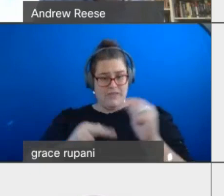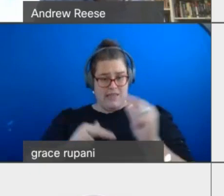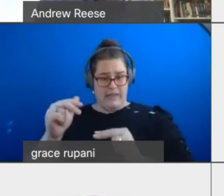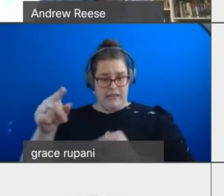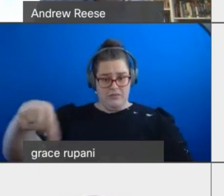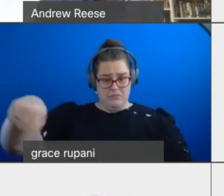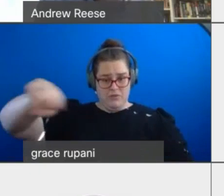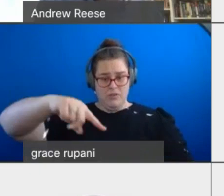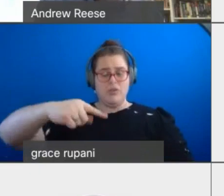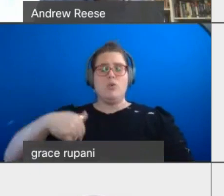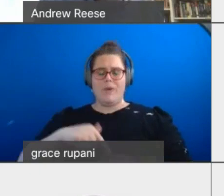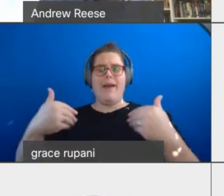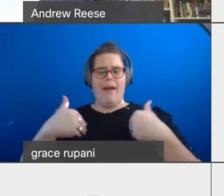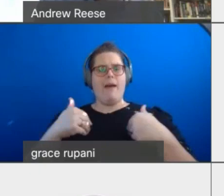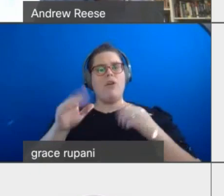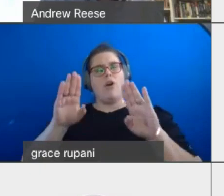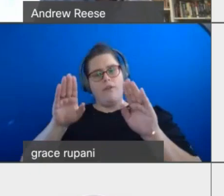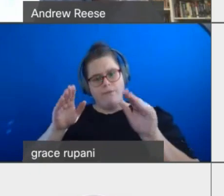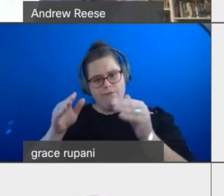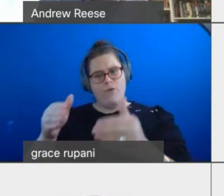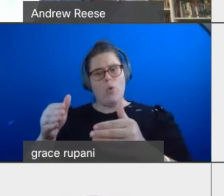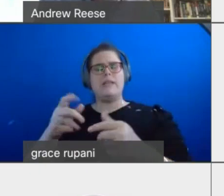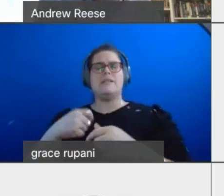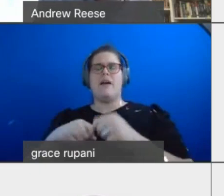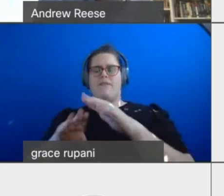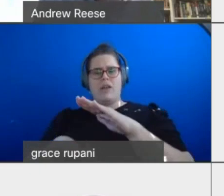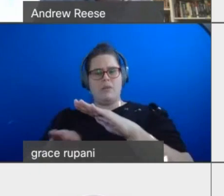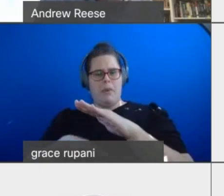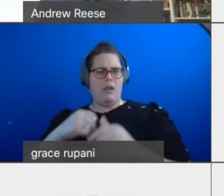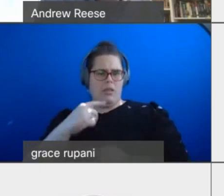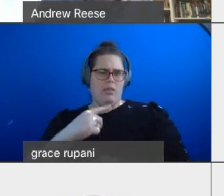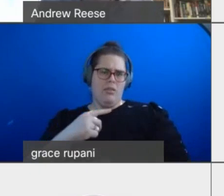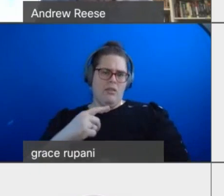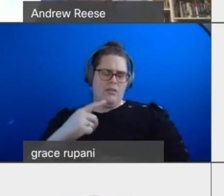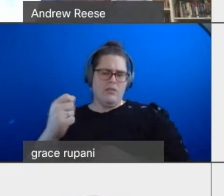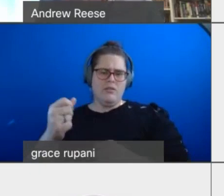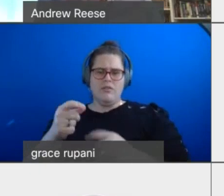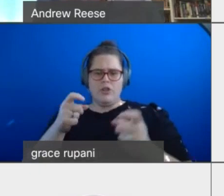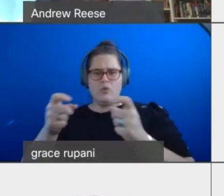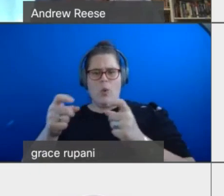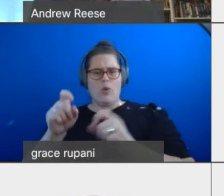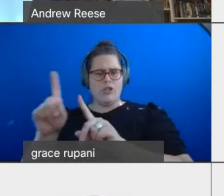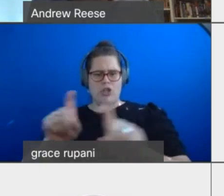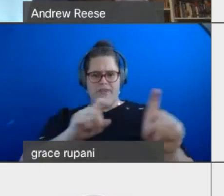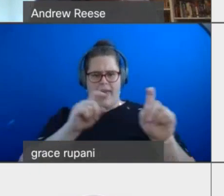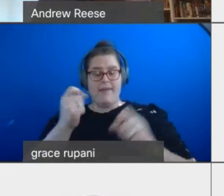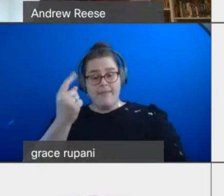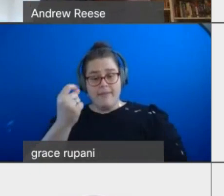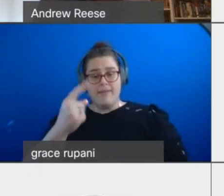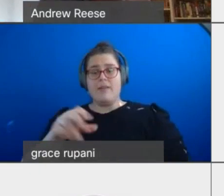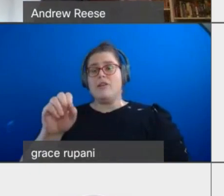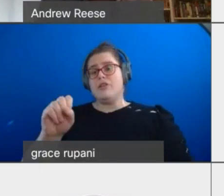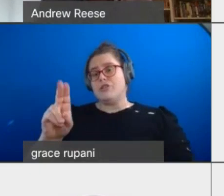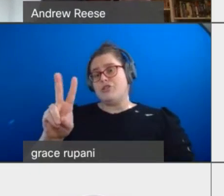focused fundamental infection control surveys. And the surveys are especially those that